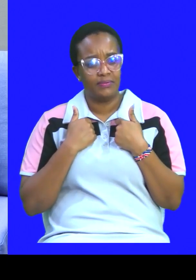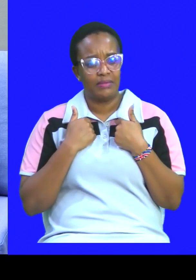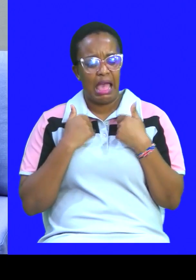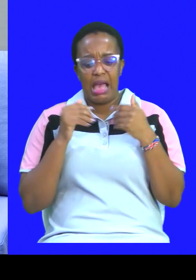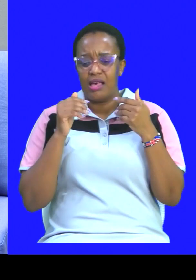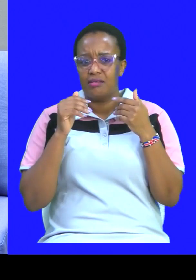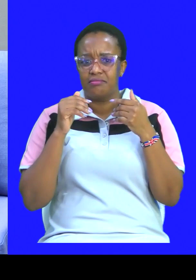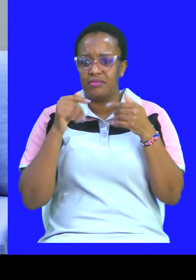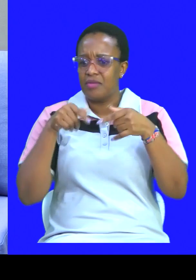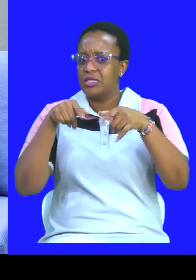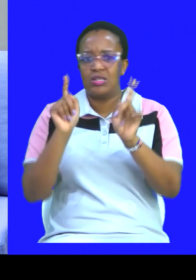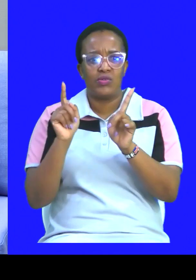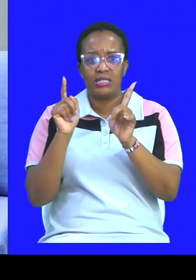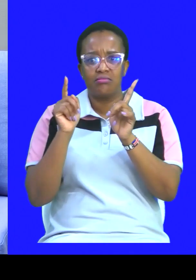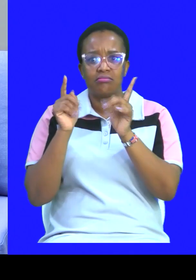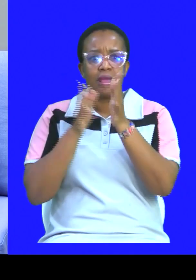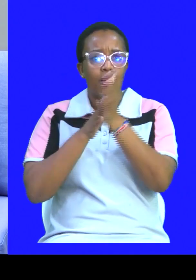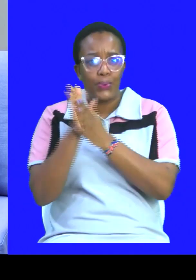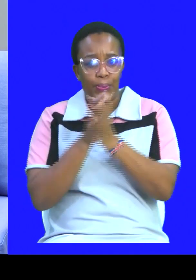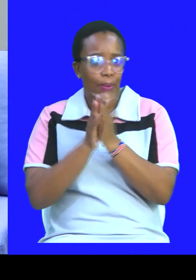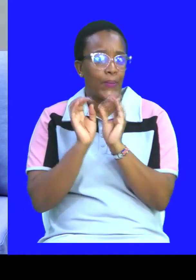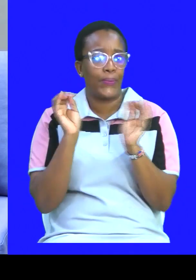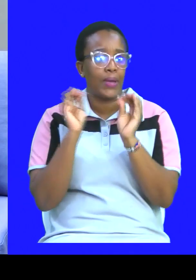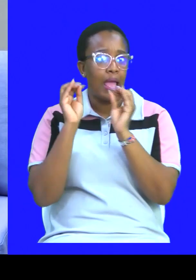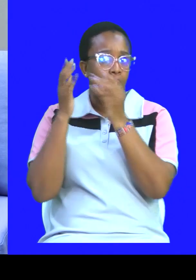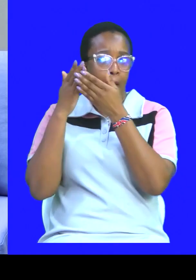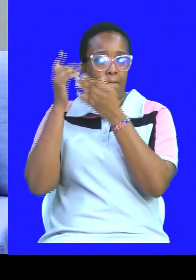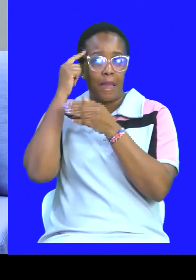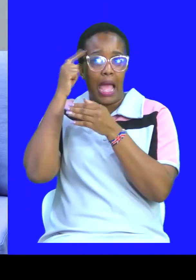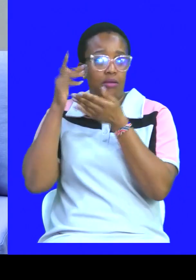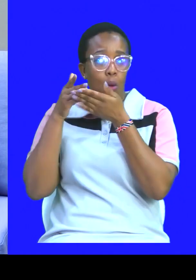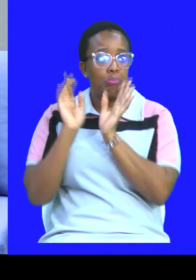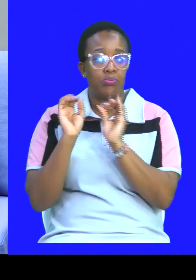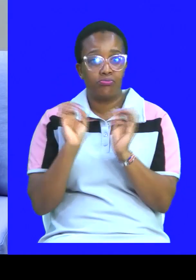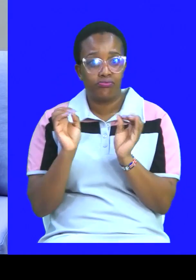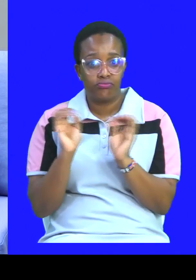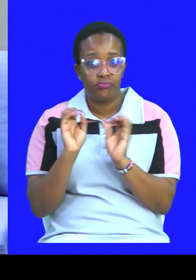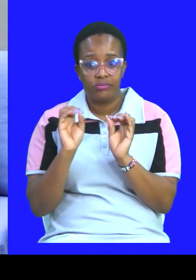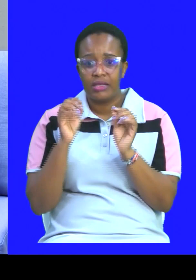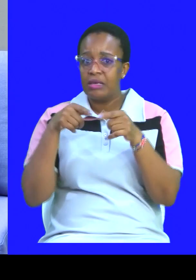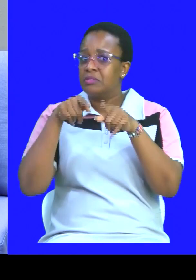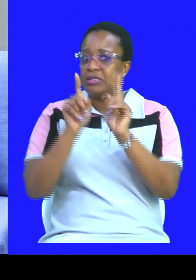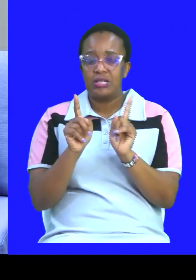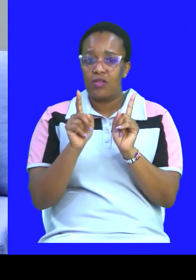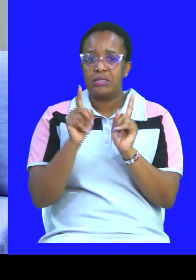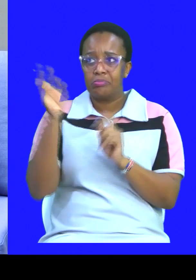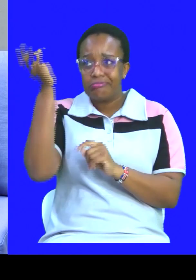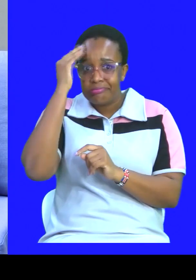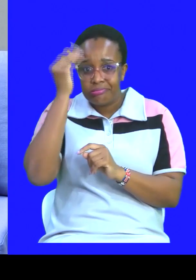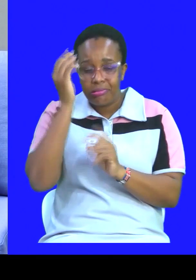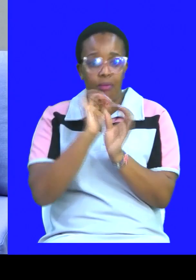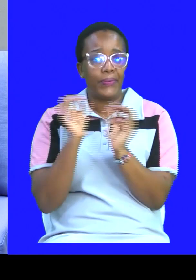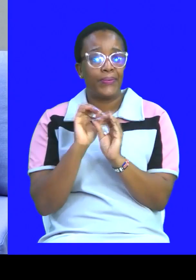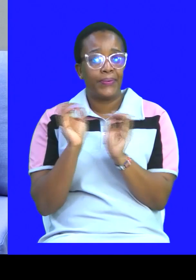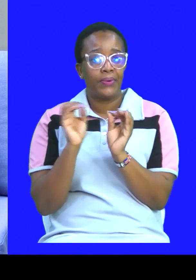like they're not open-minded, like they don't have, like they've not gone far with education, they